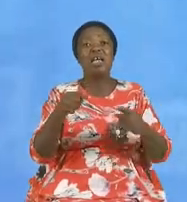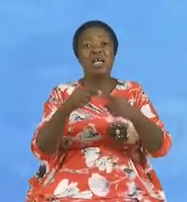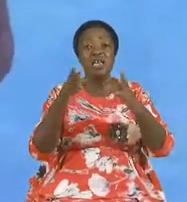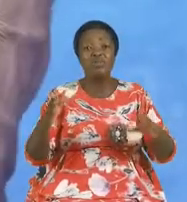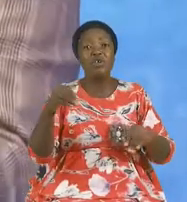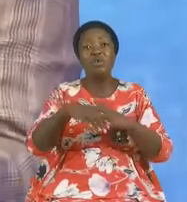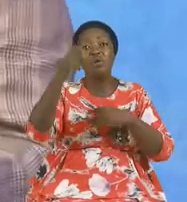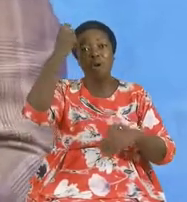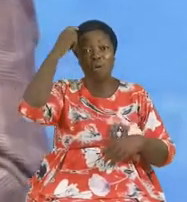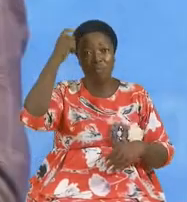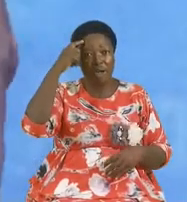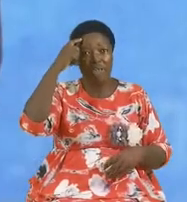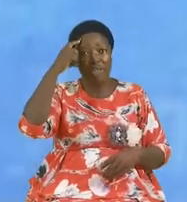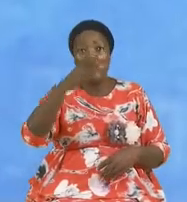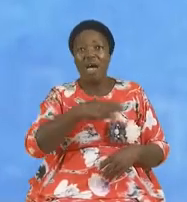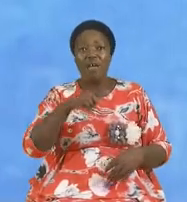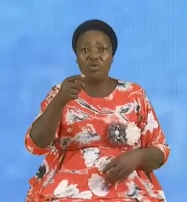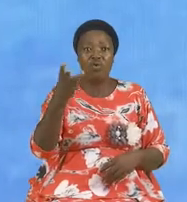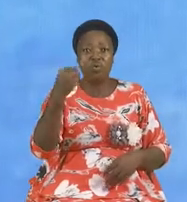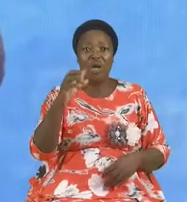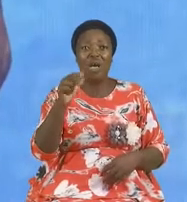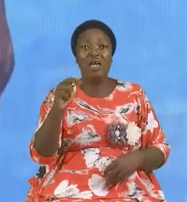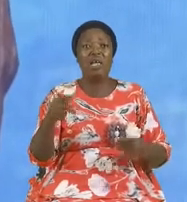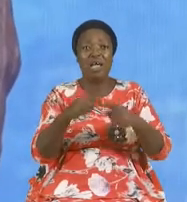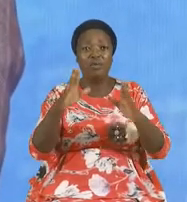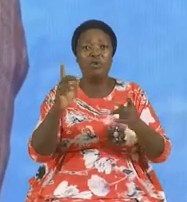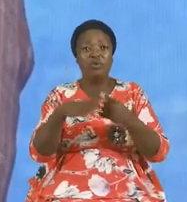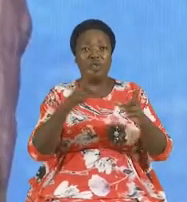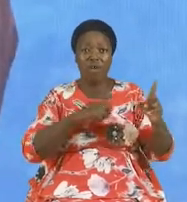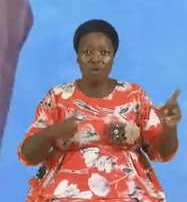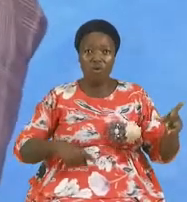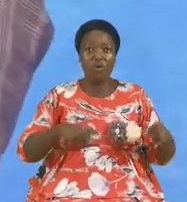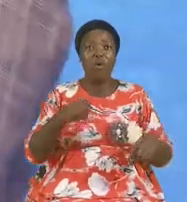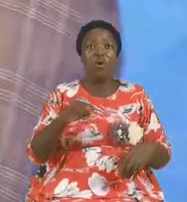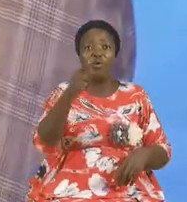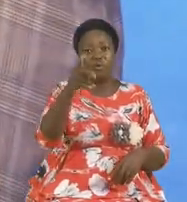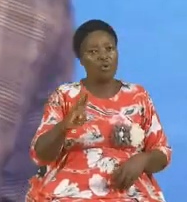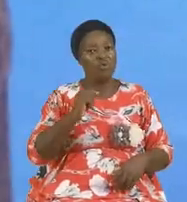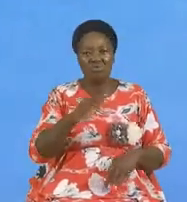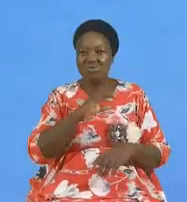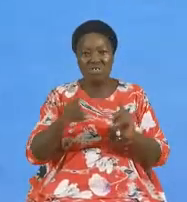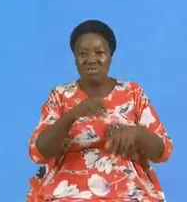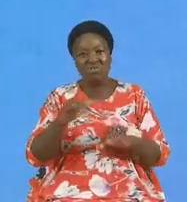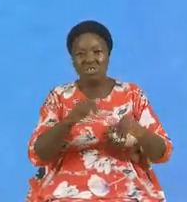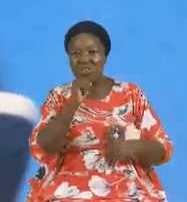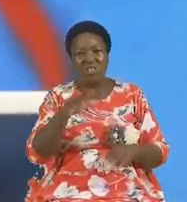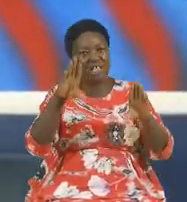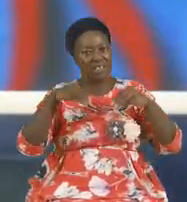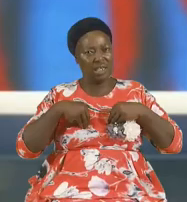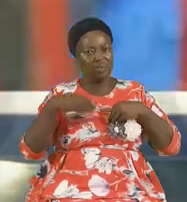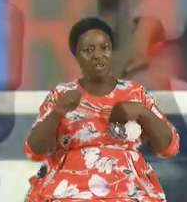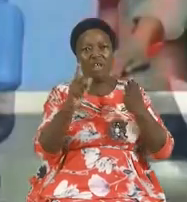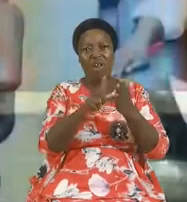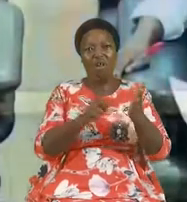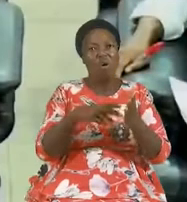alienated, separated, and enemies in your mind. You were an enemy to the law of